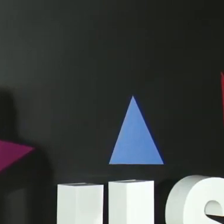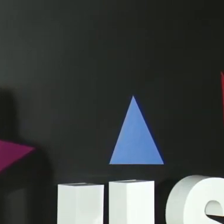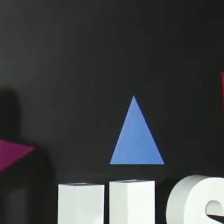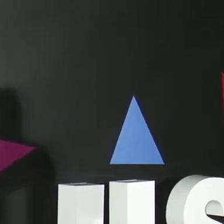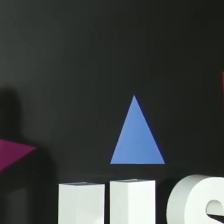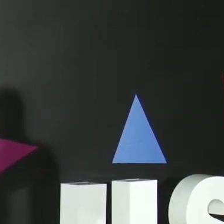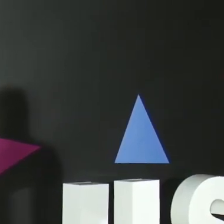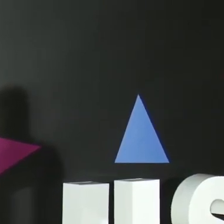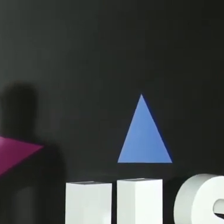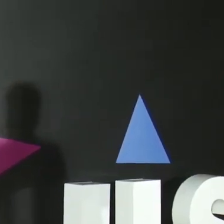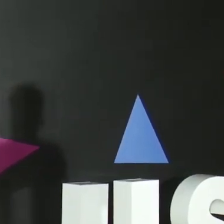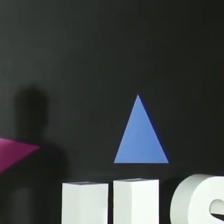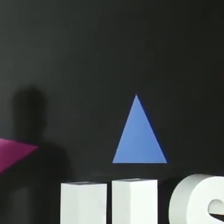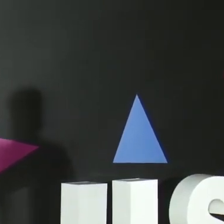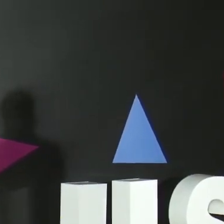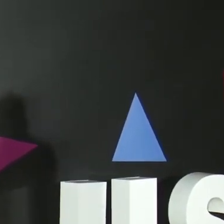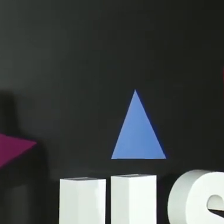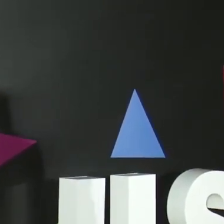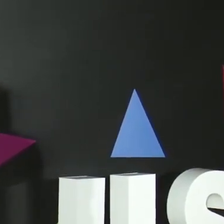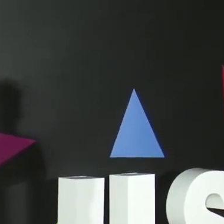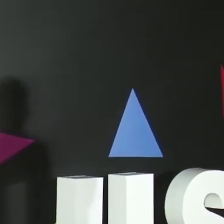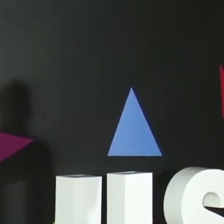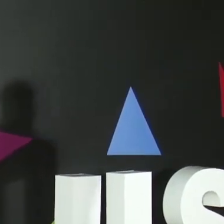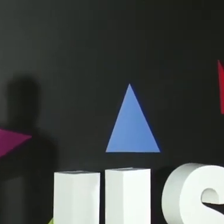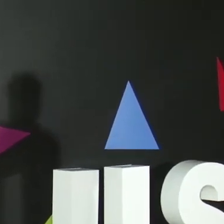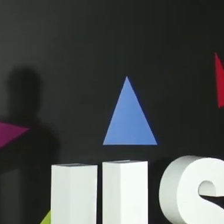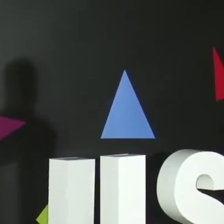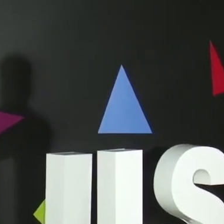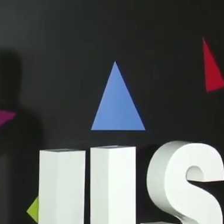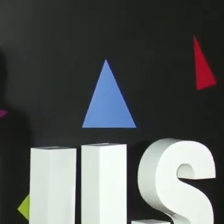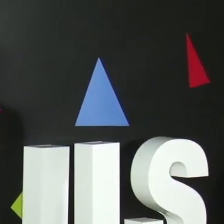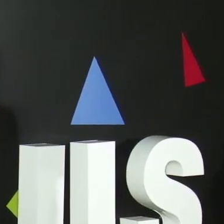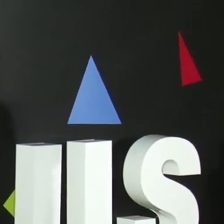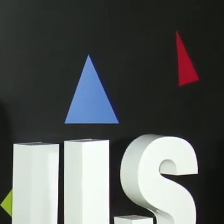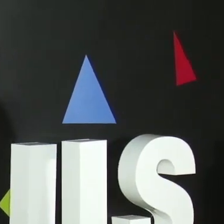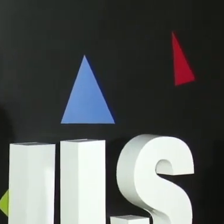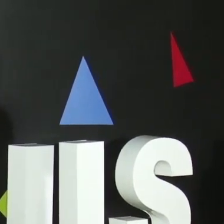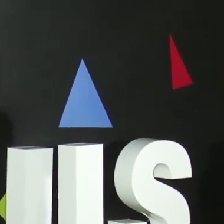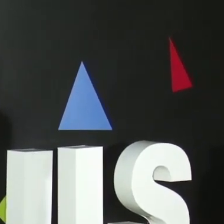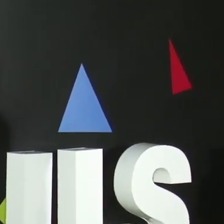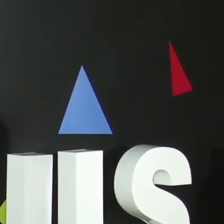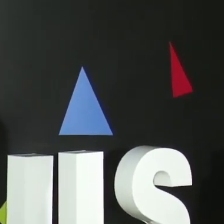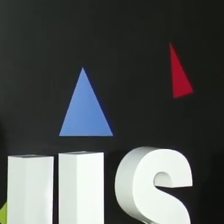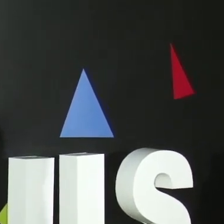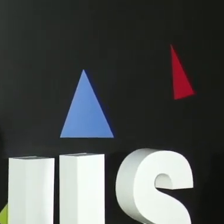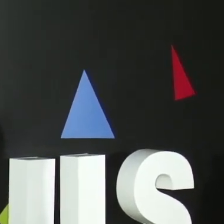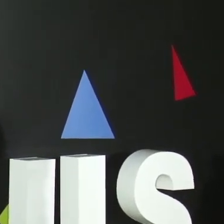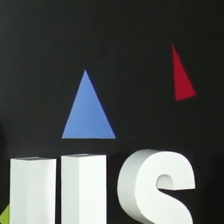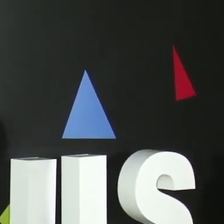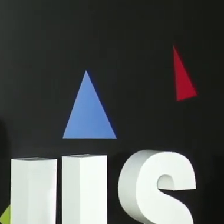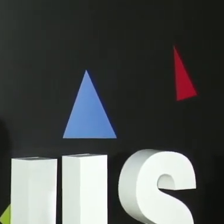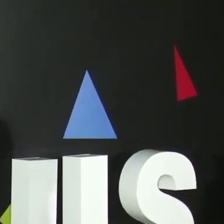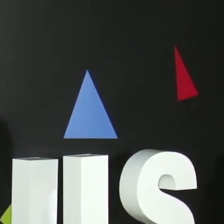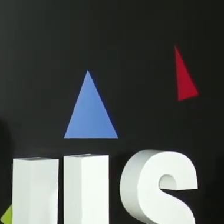communities that value diversity and inclusion. The teachers at the school said, we don't have all the